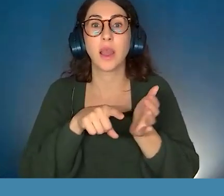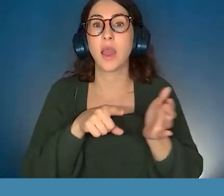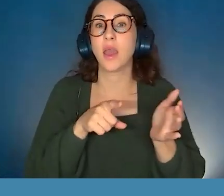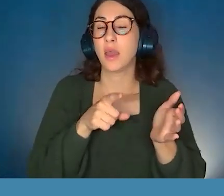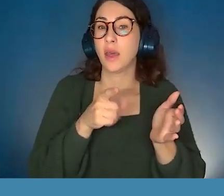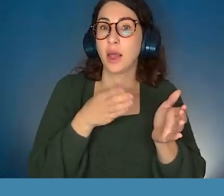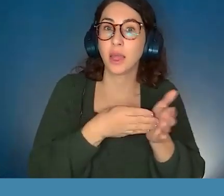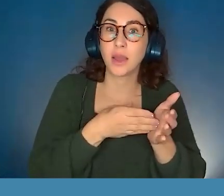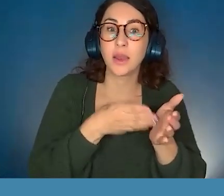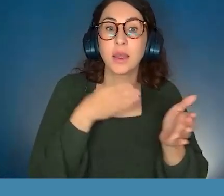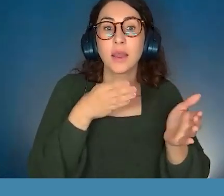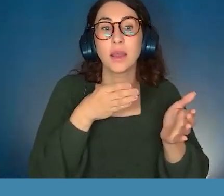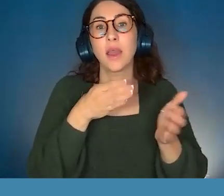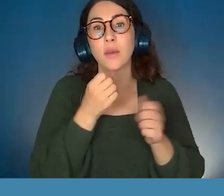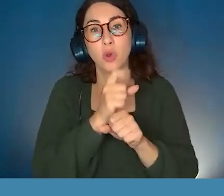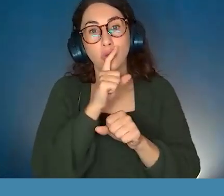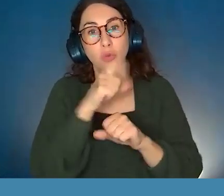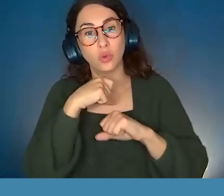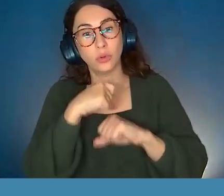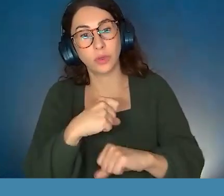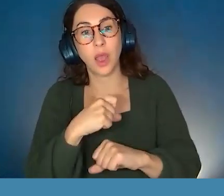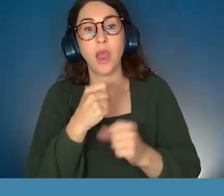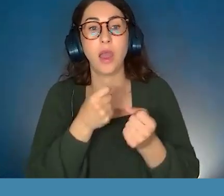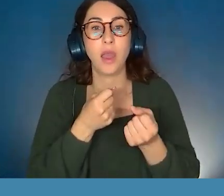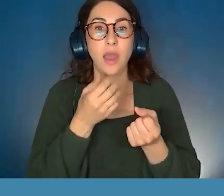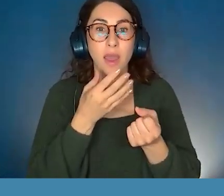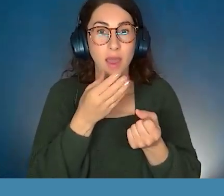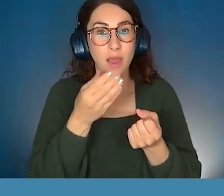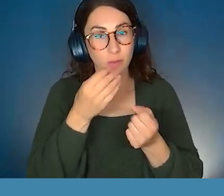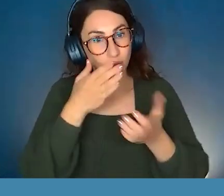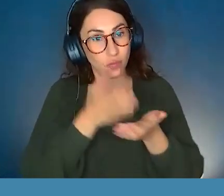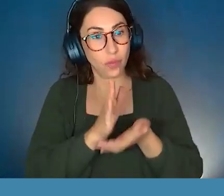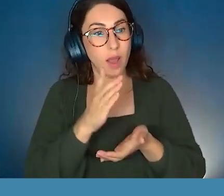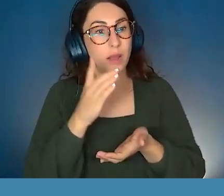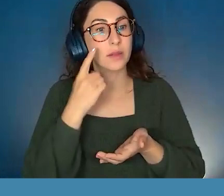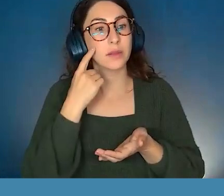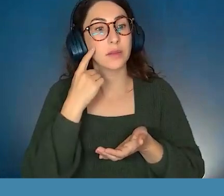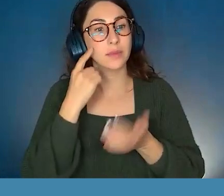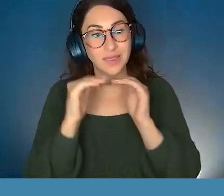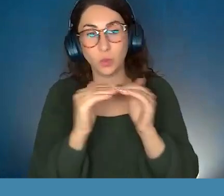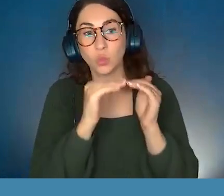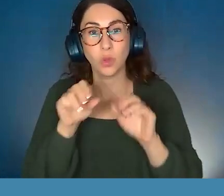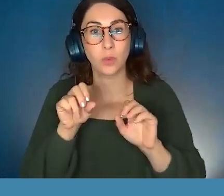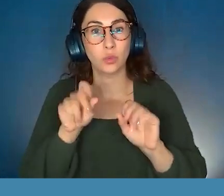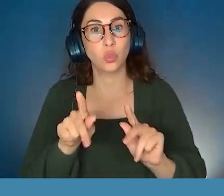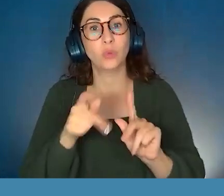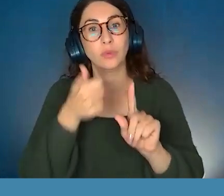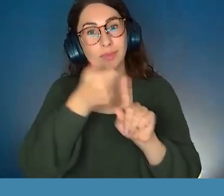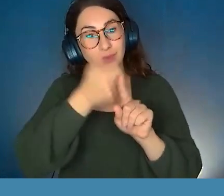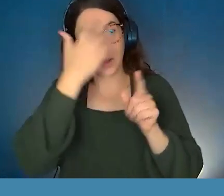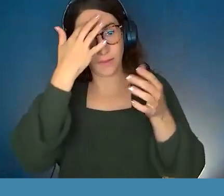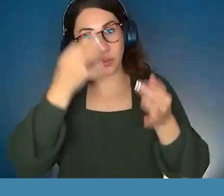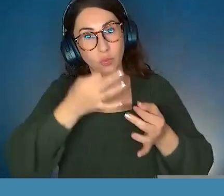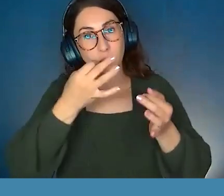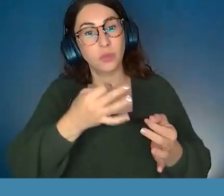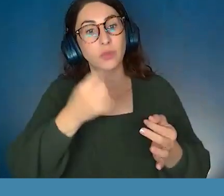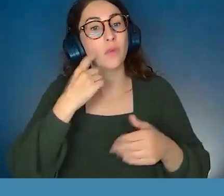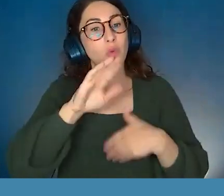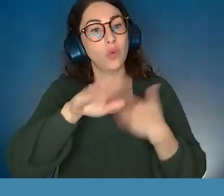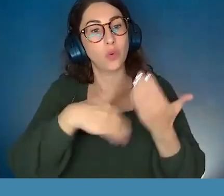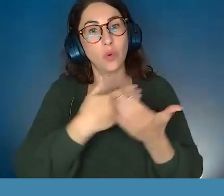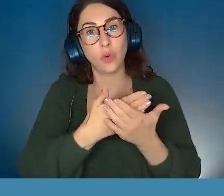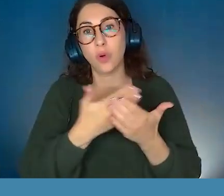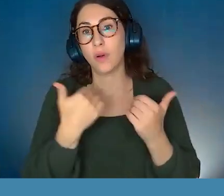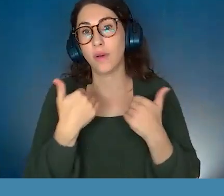rights, dignity, equal opportunities, self-determination, and choice for all people with disabilities. And we do this through legally